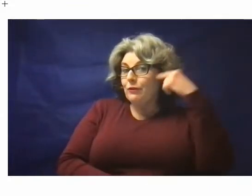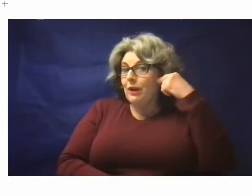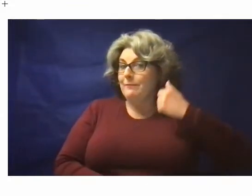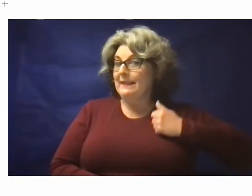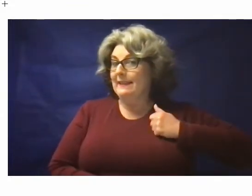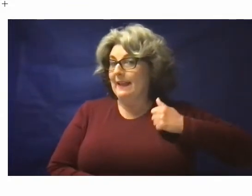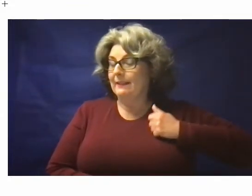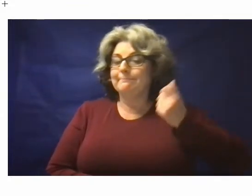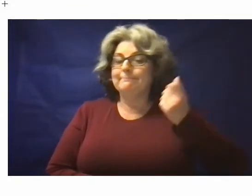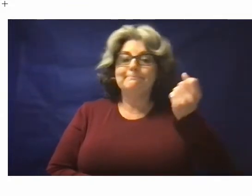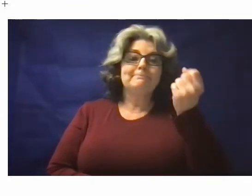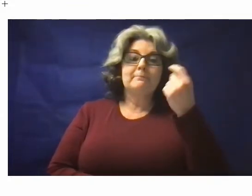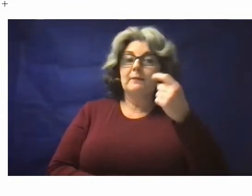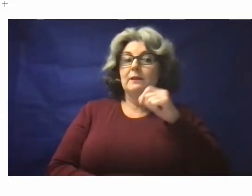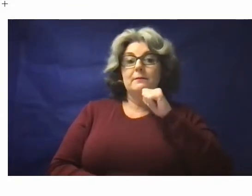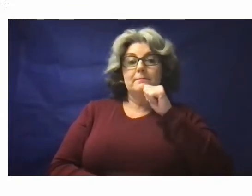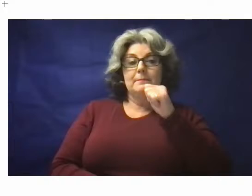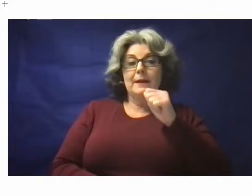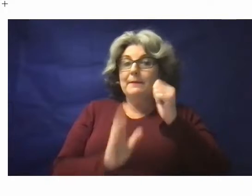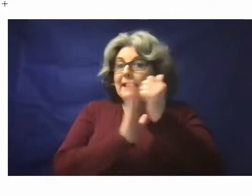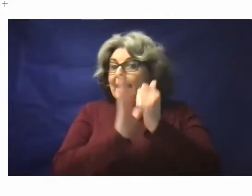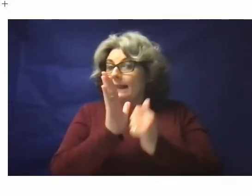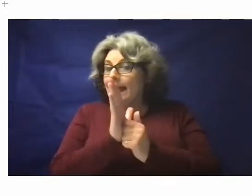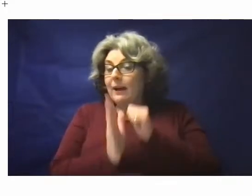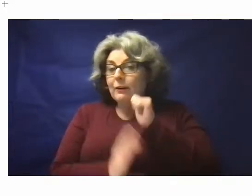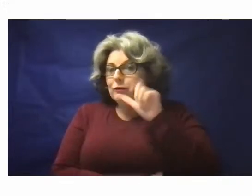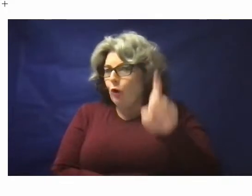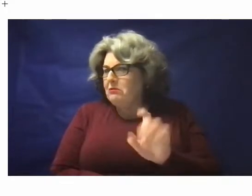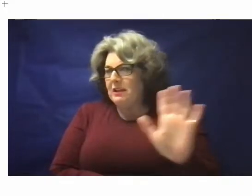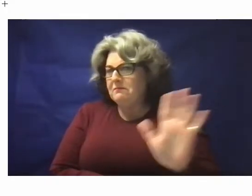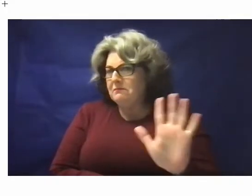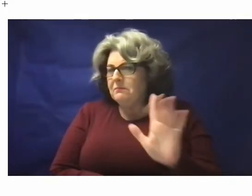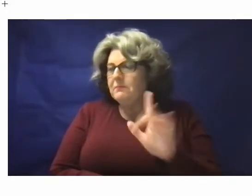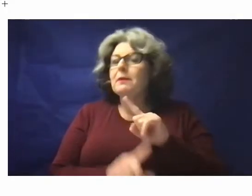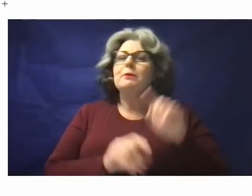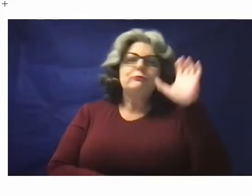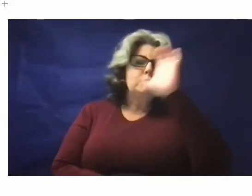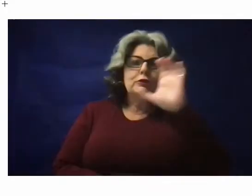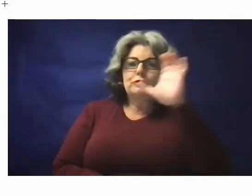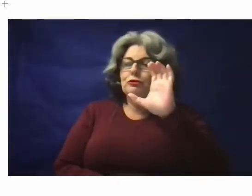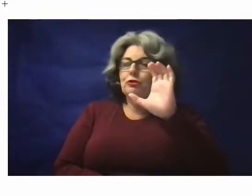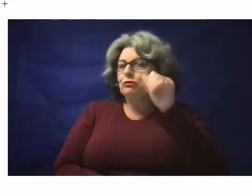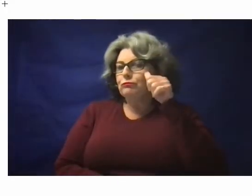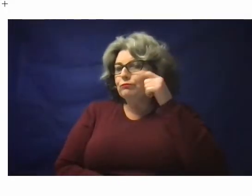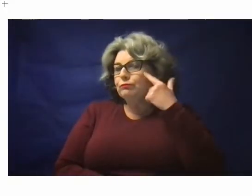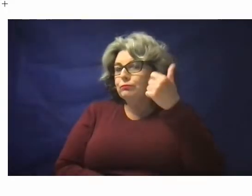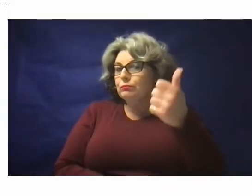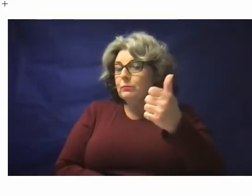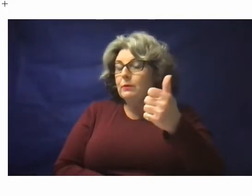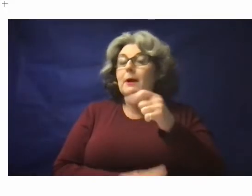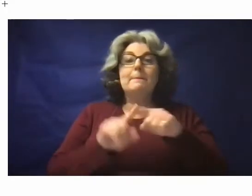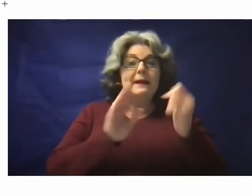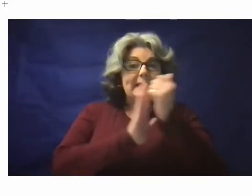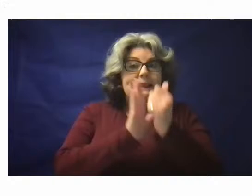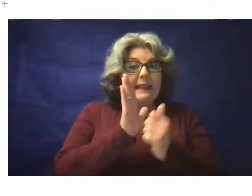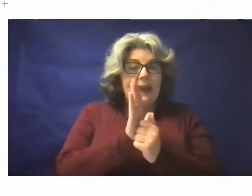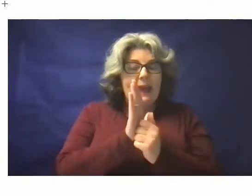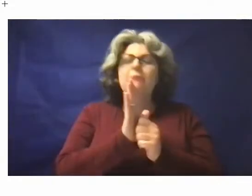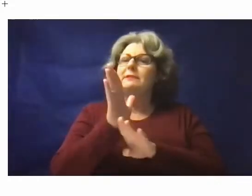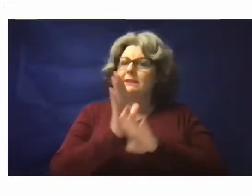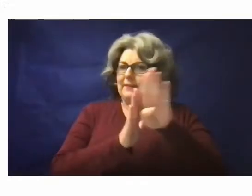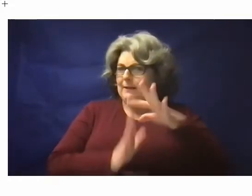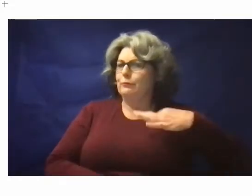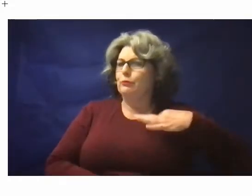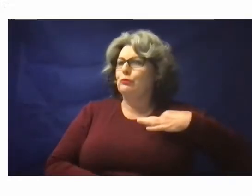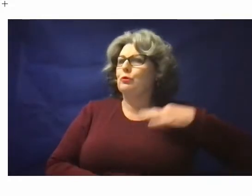you don't need an account to search, you can search anytime you want, but you do need to create an account to apply. So